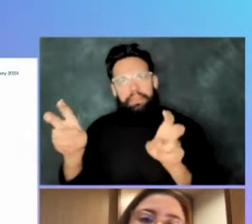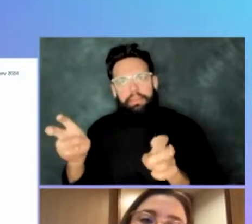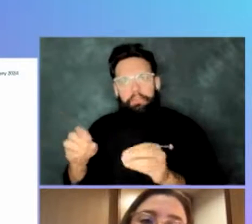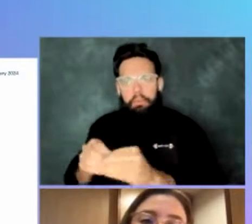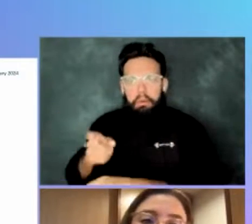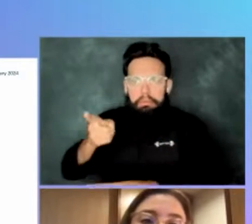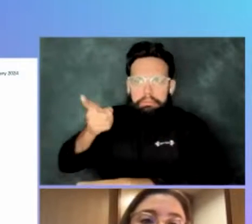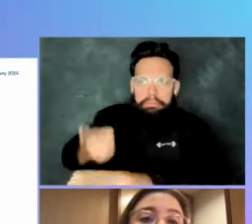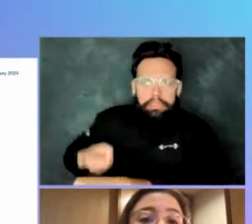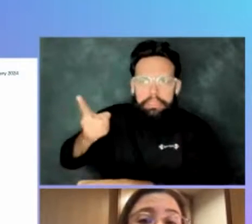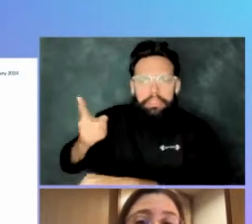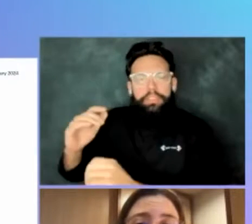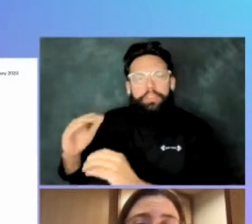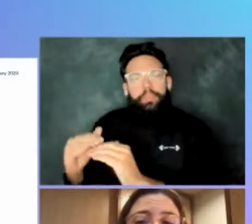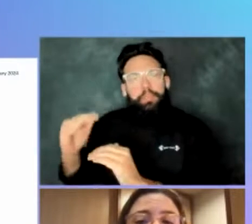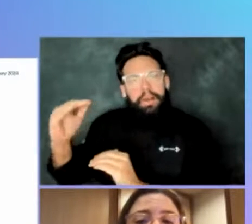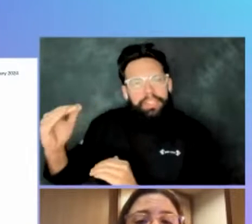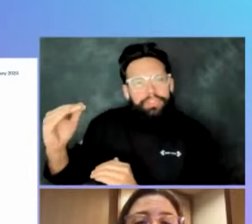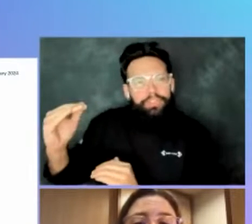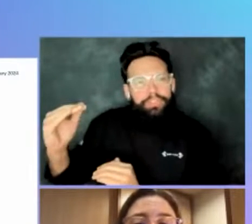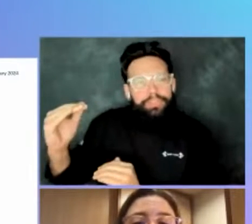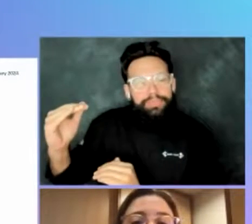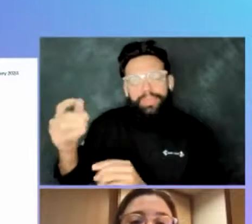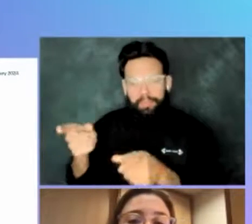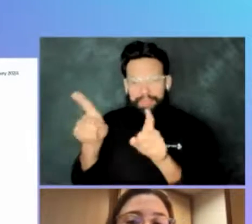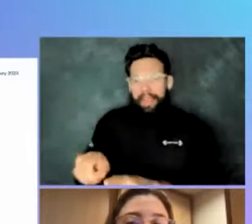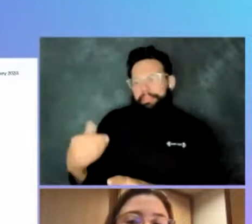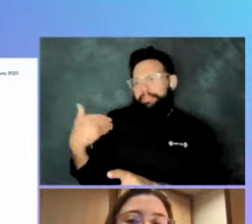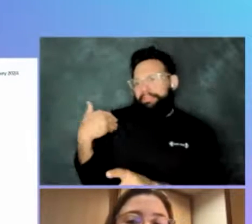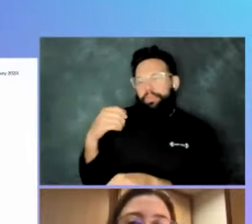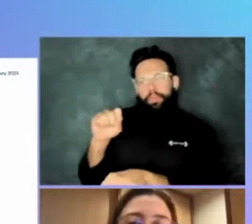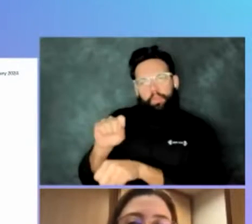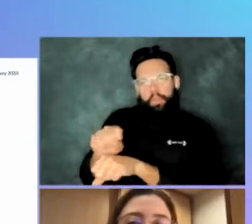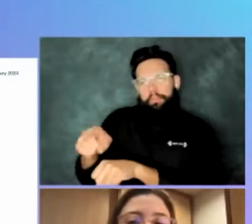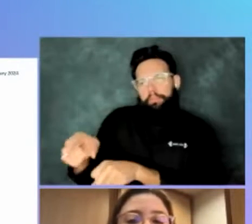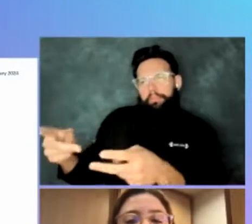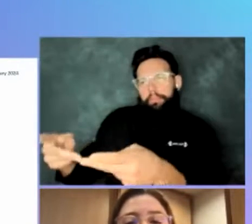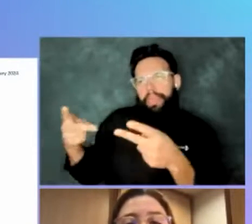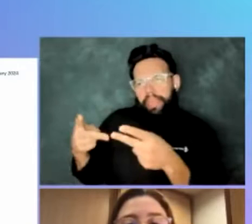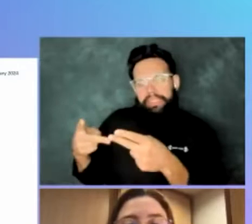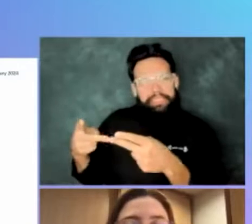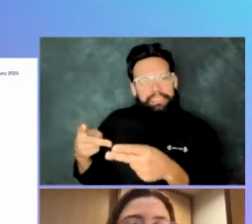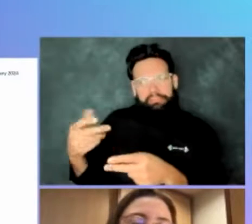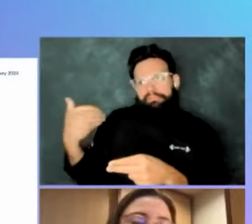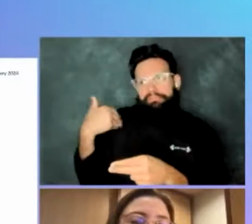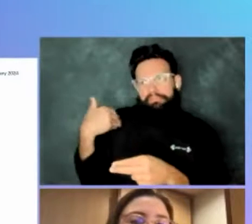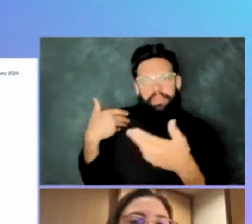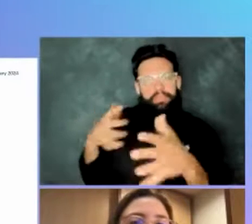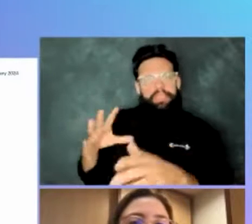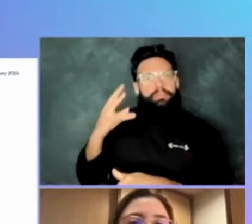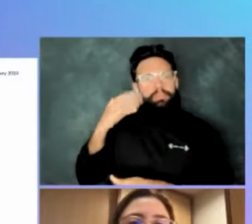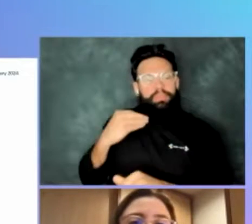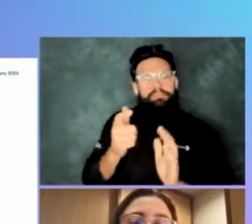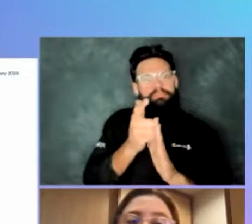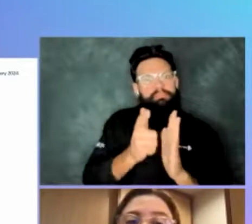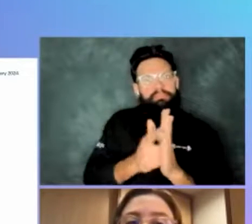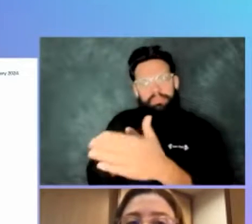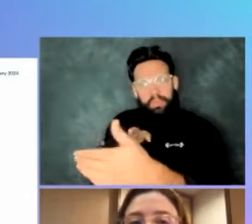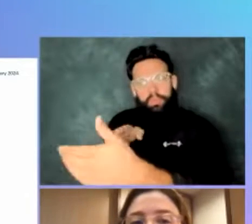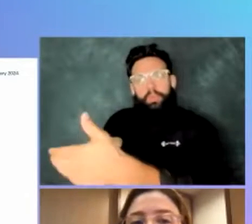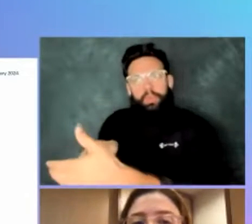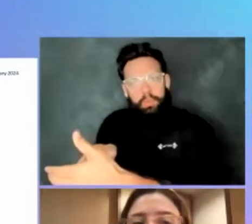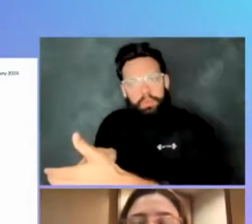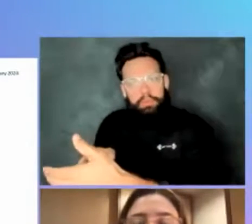organization I was working with had been sued, I very much led with that narrative, and I spoke about the